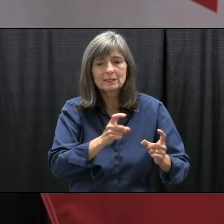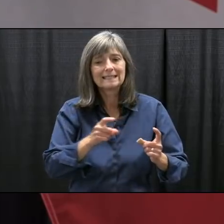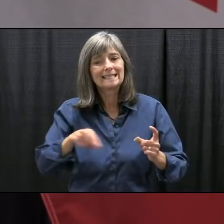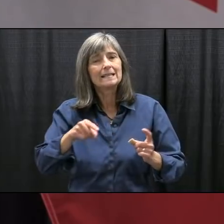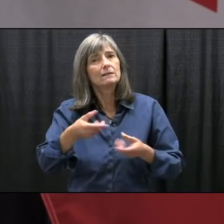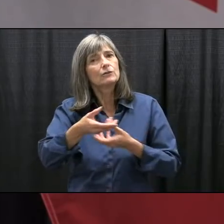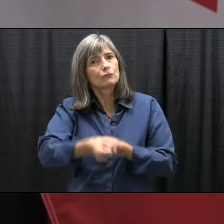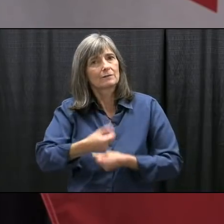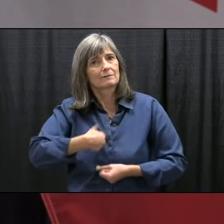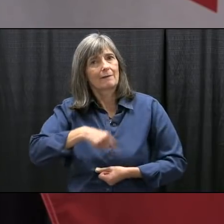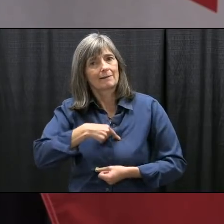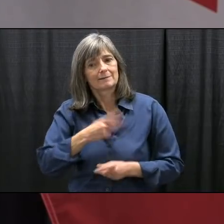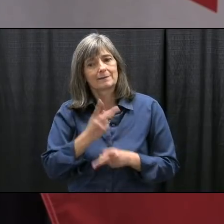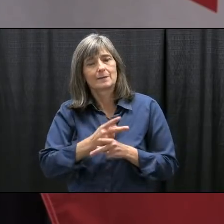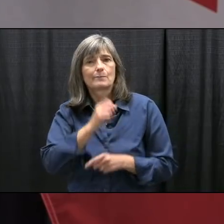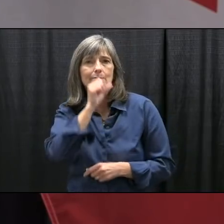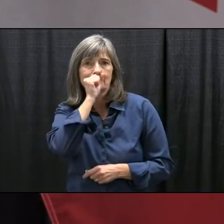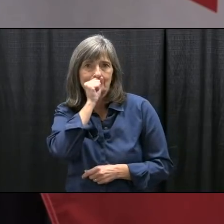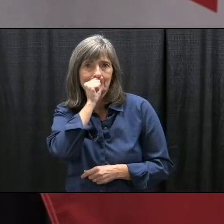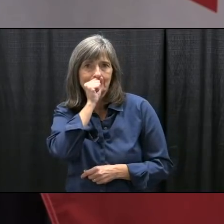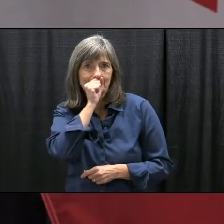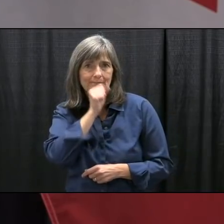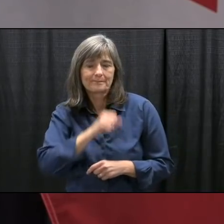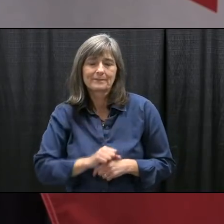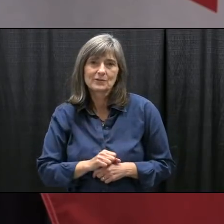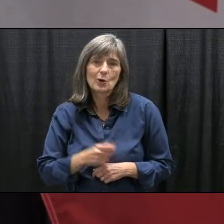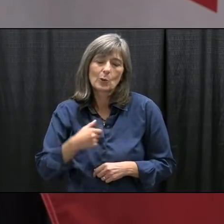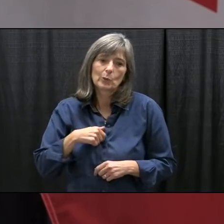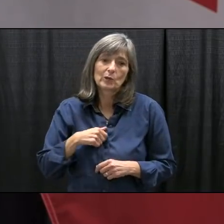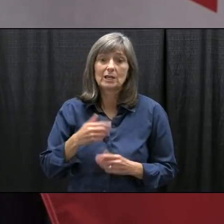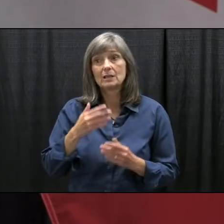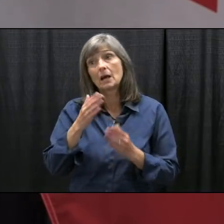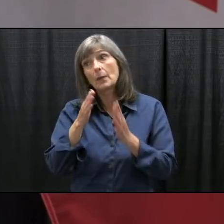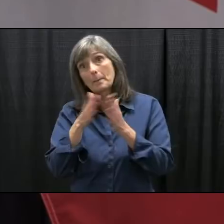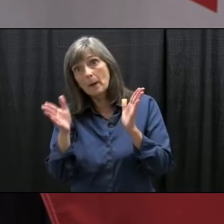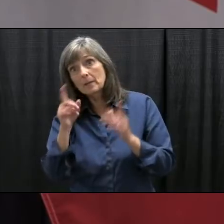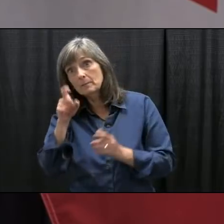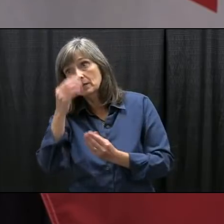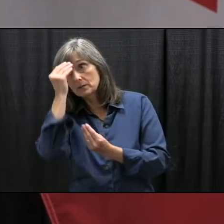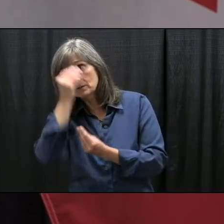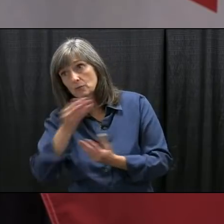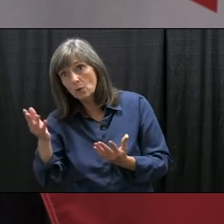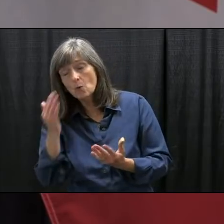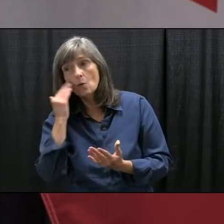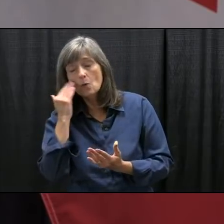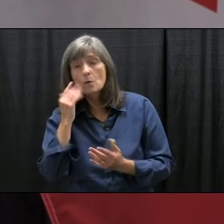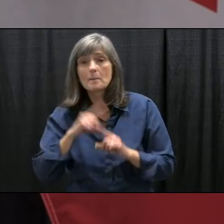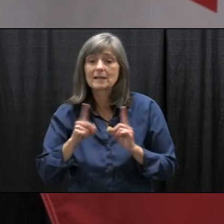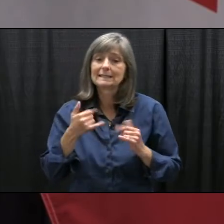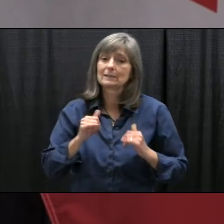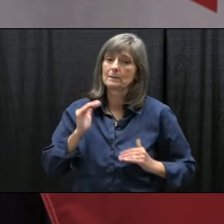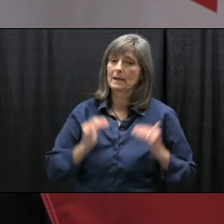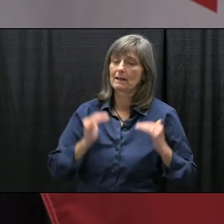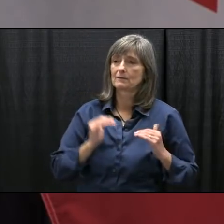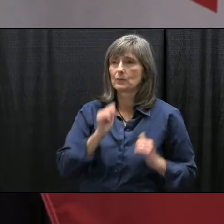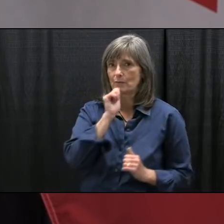as much as possible and to meet the press and the public's need to know. So what I can tell you then is